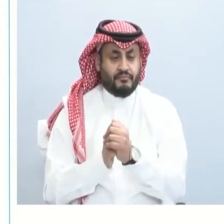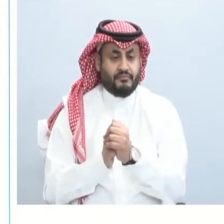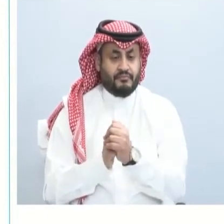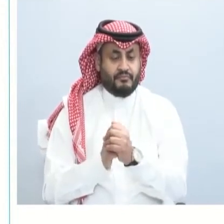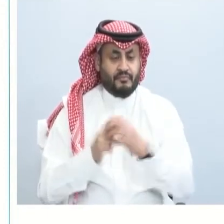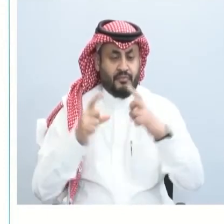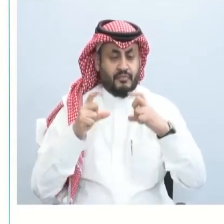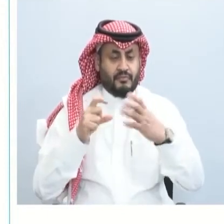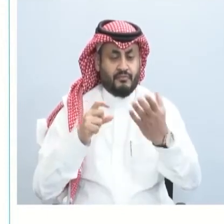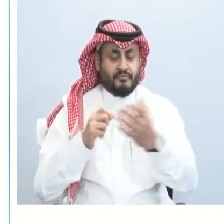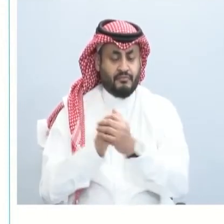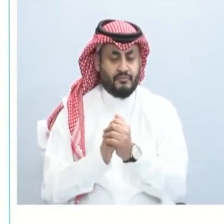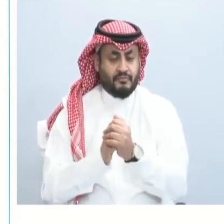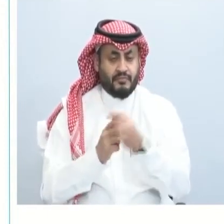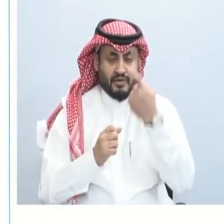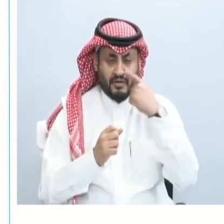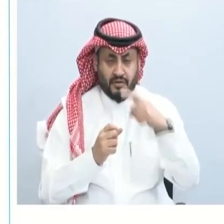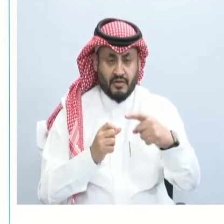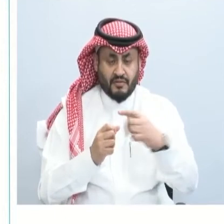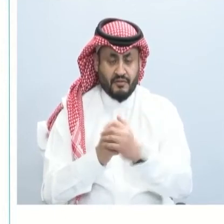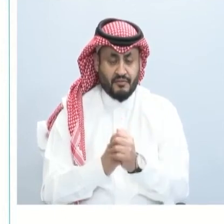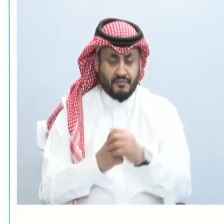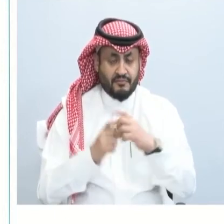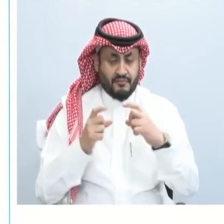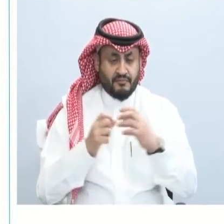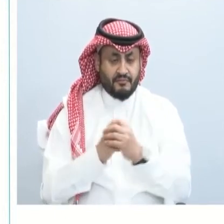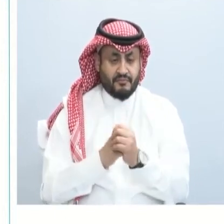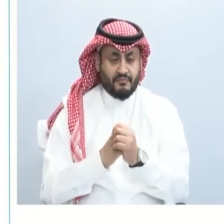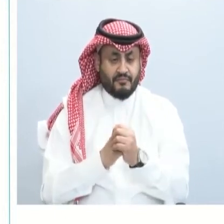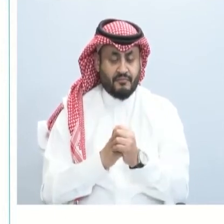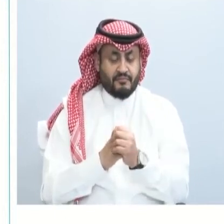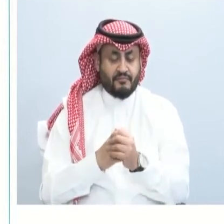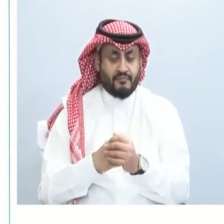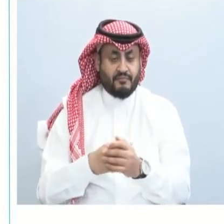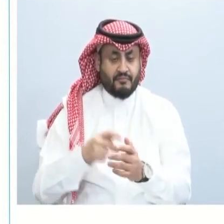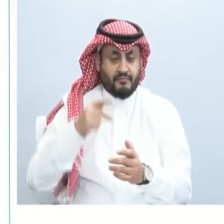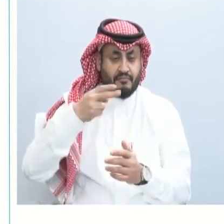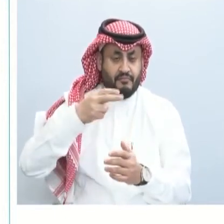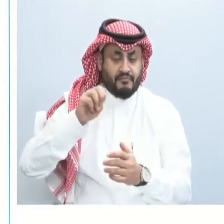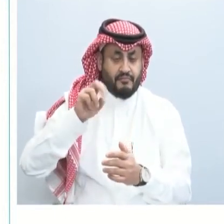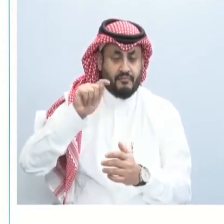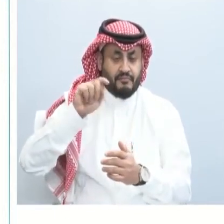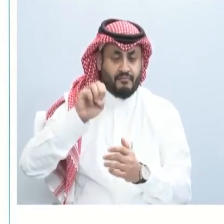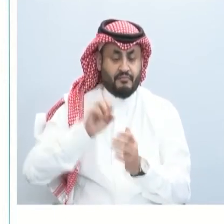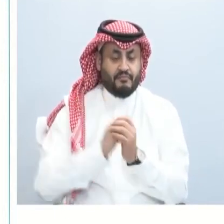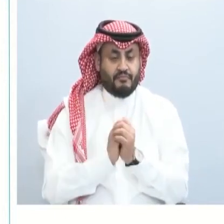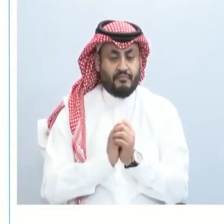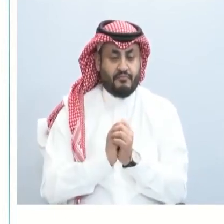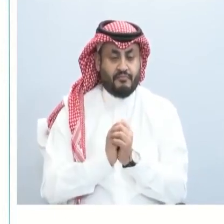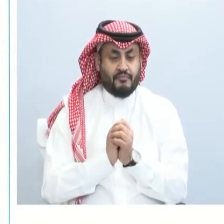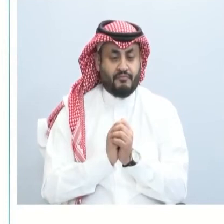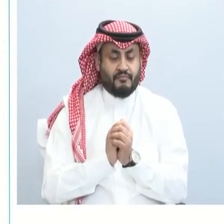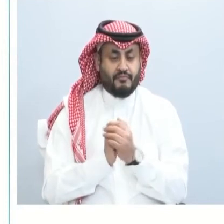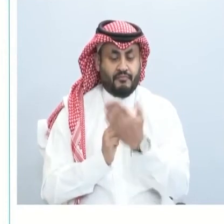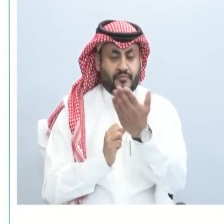photo. Can I see your photo? You look really cool. So here you go.